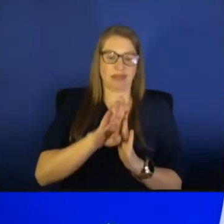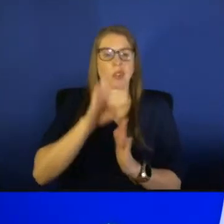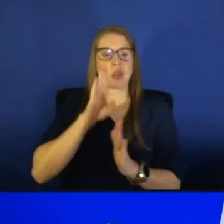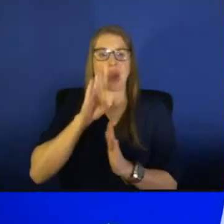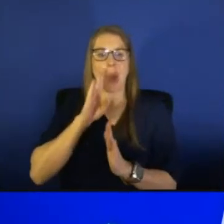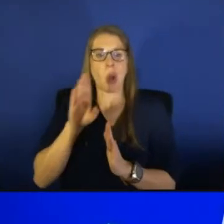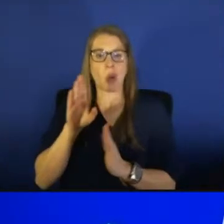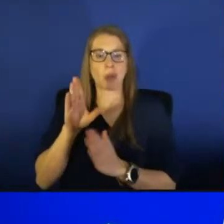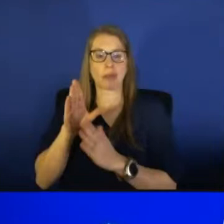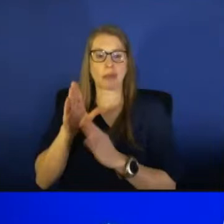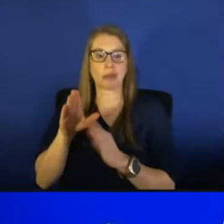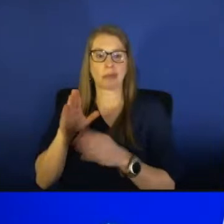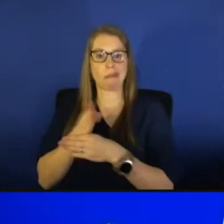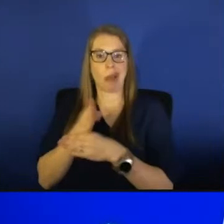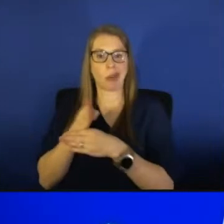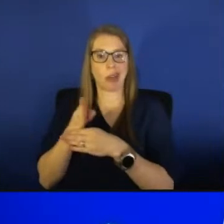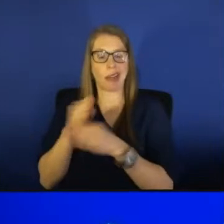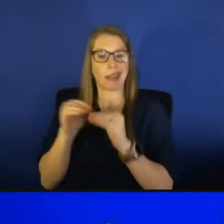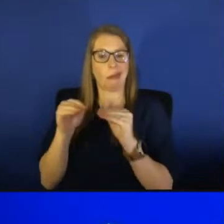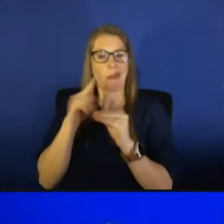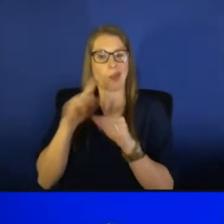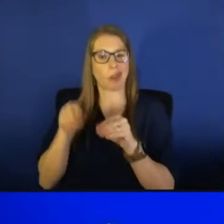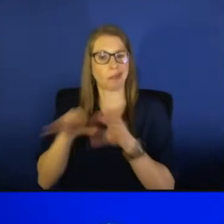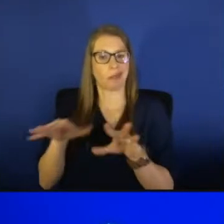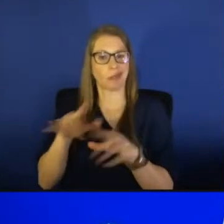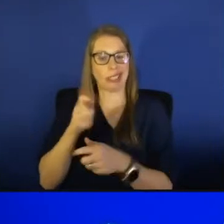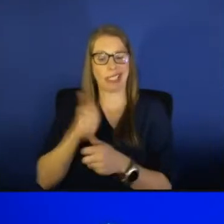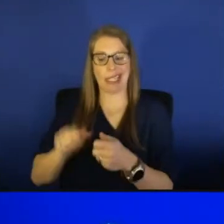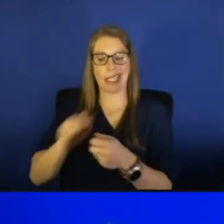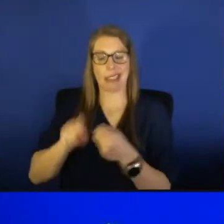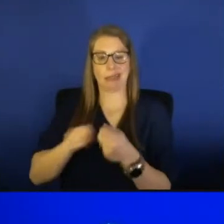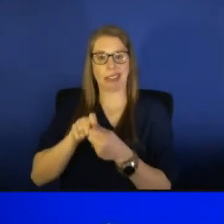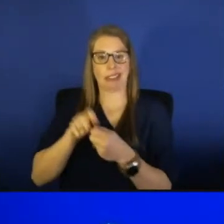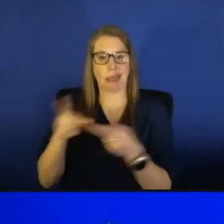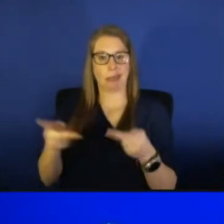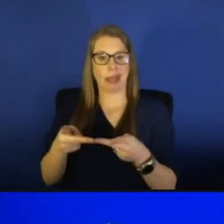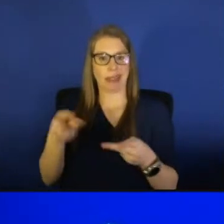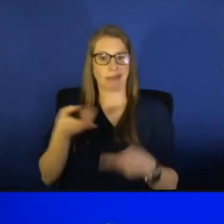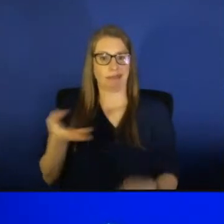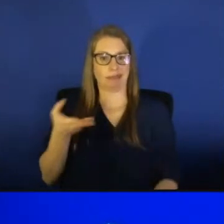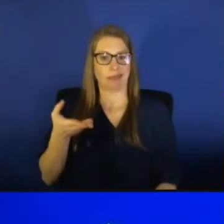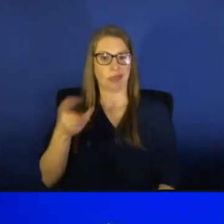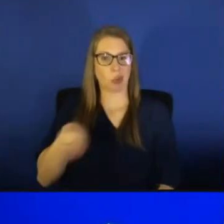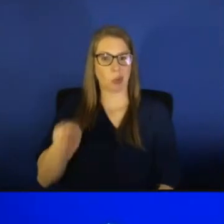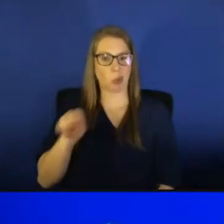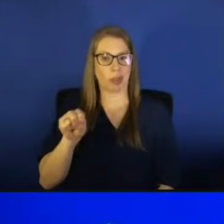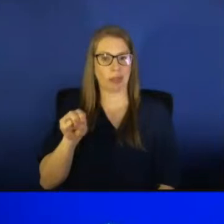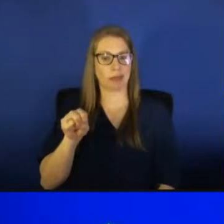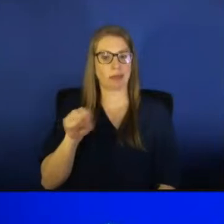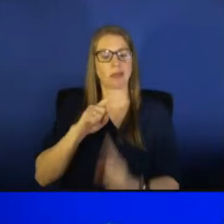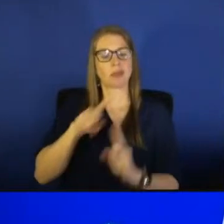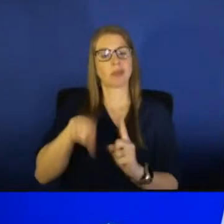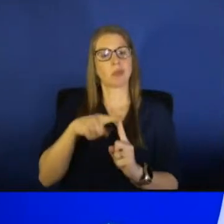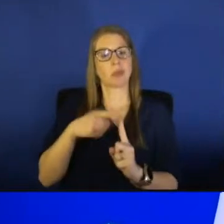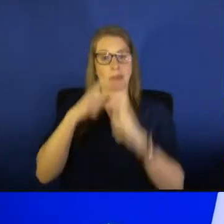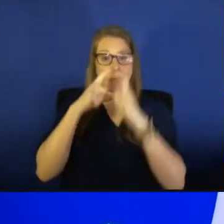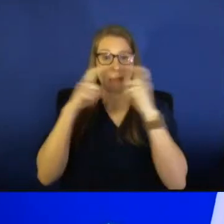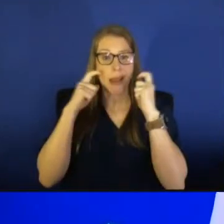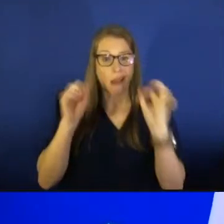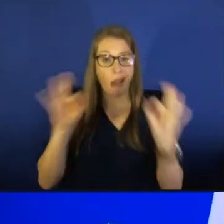some moderate level right now in any particular place in the United States. When you do have masks off, no